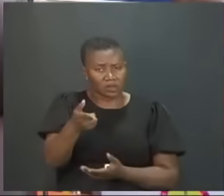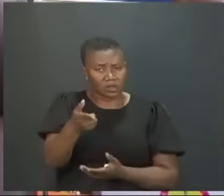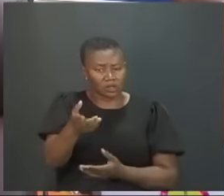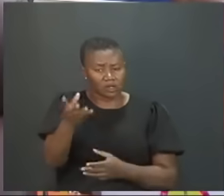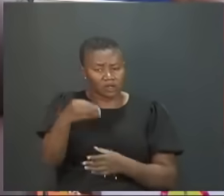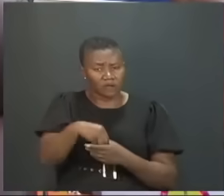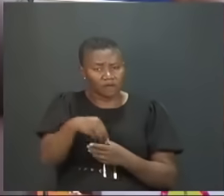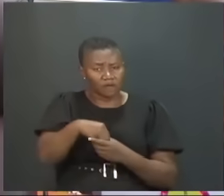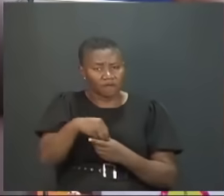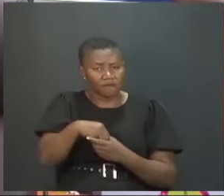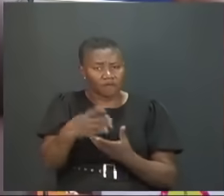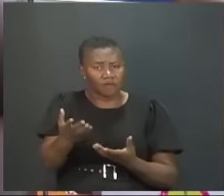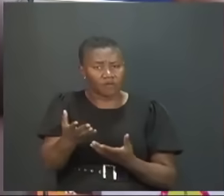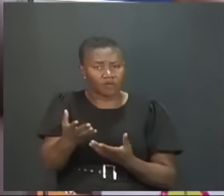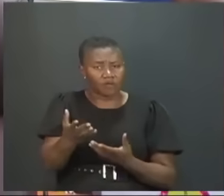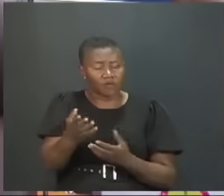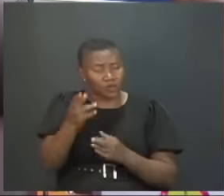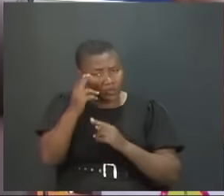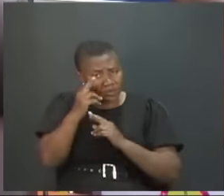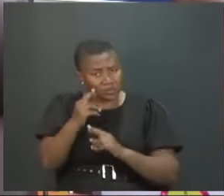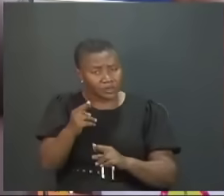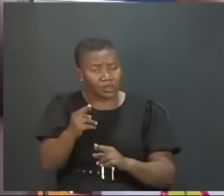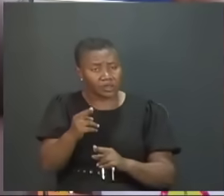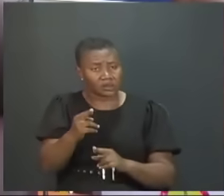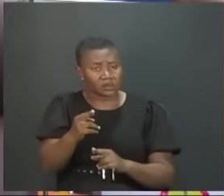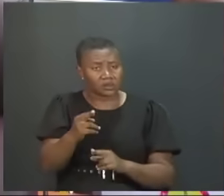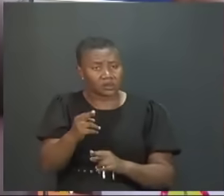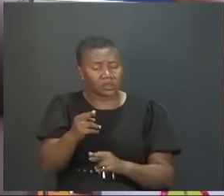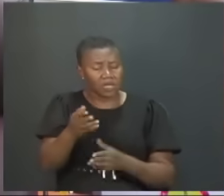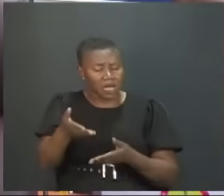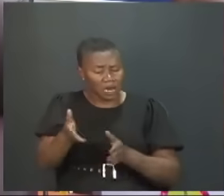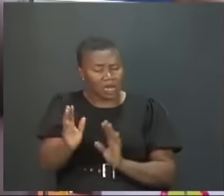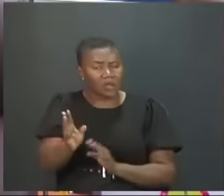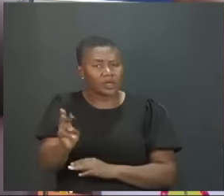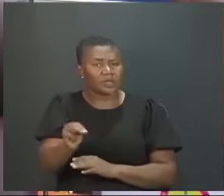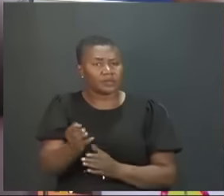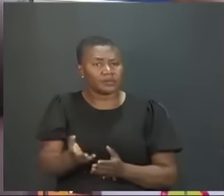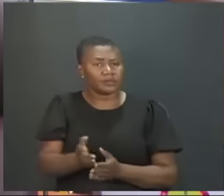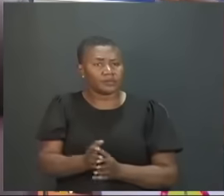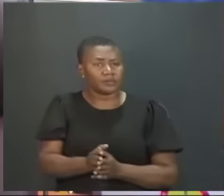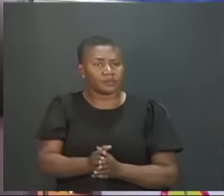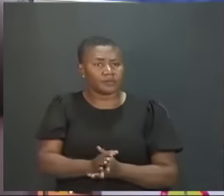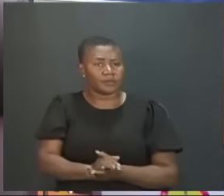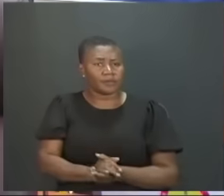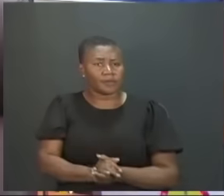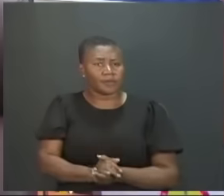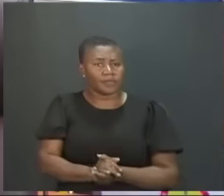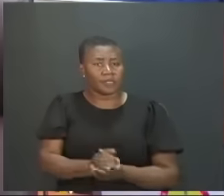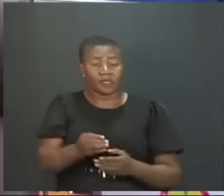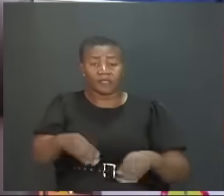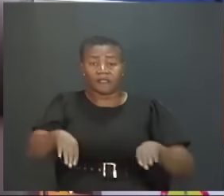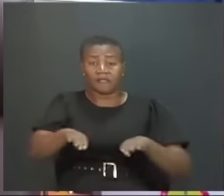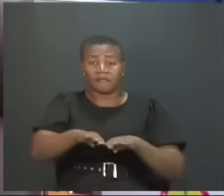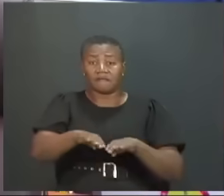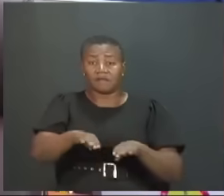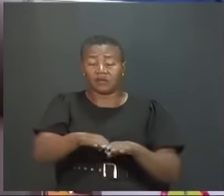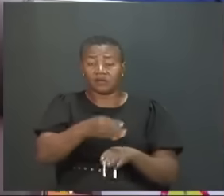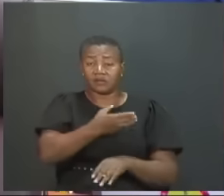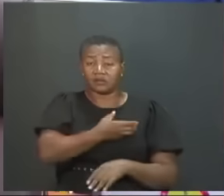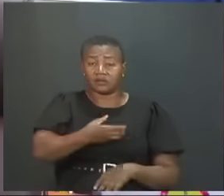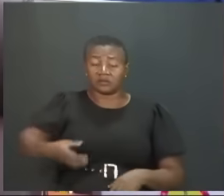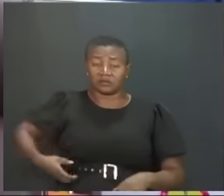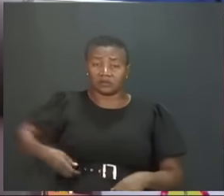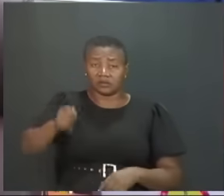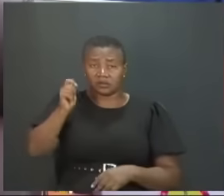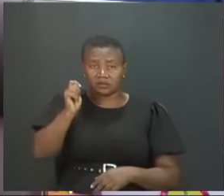and credibility, we indulged him. Even my chief whip urged me